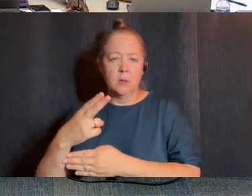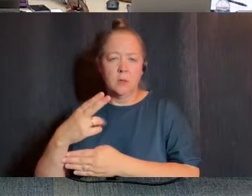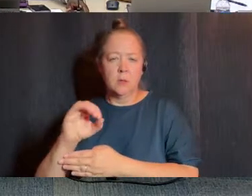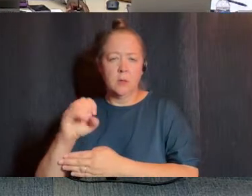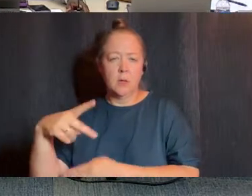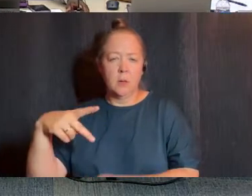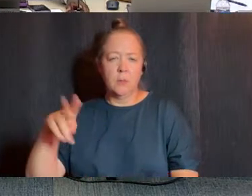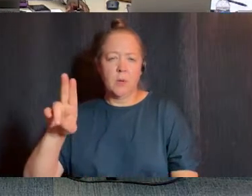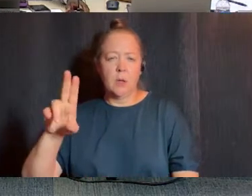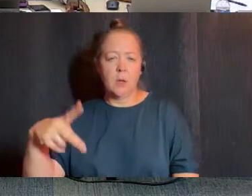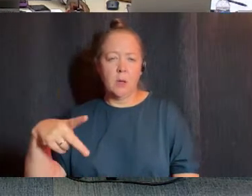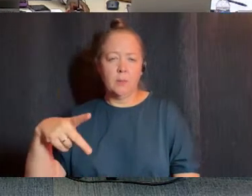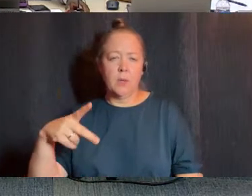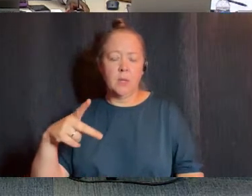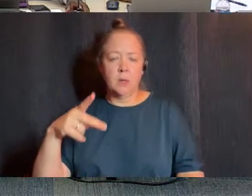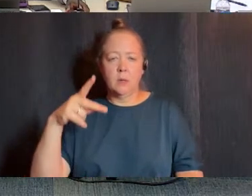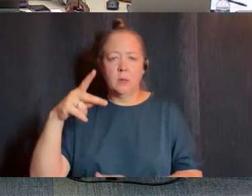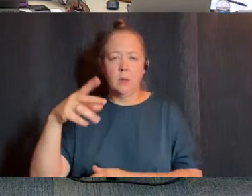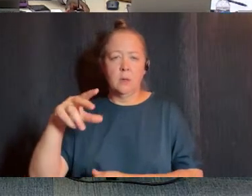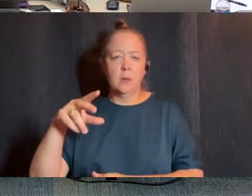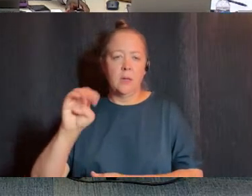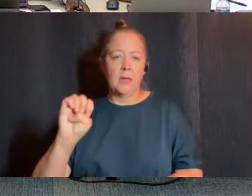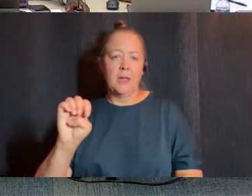ranked choice voting.